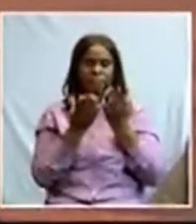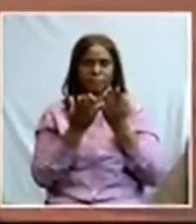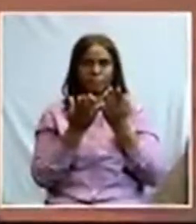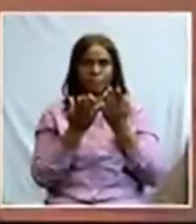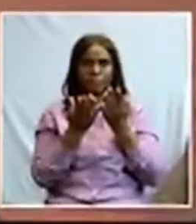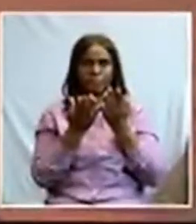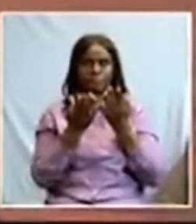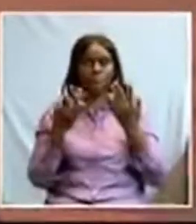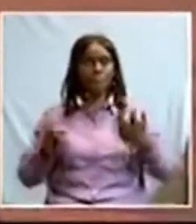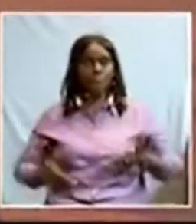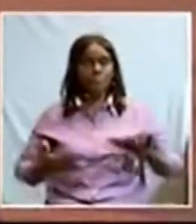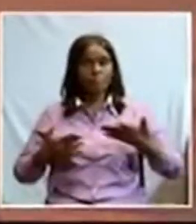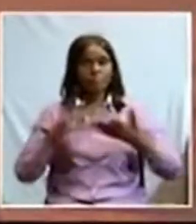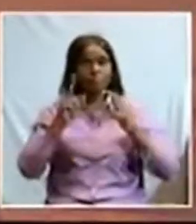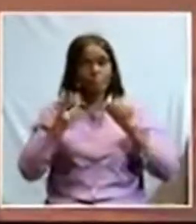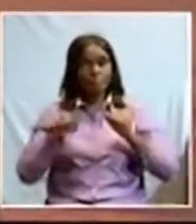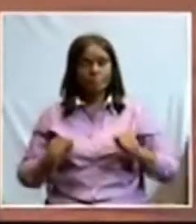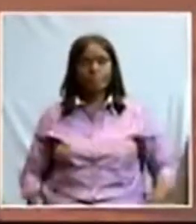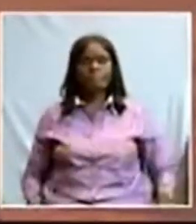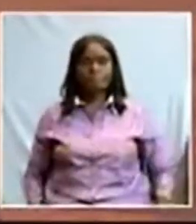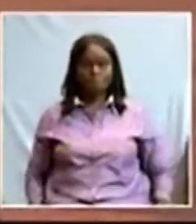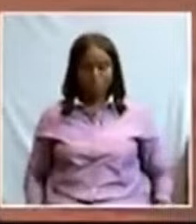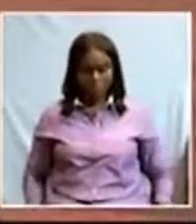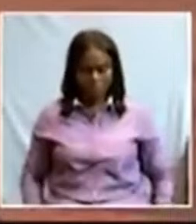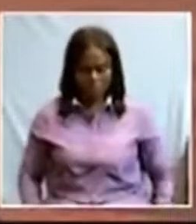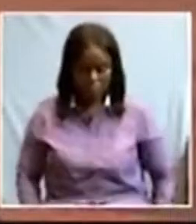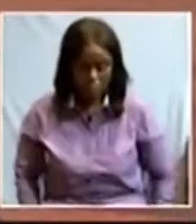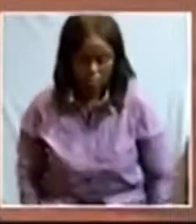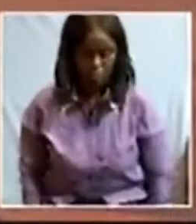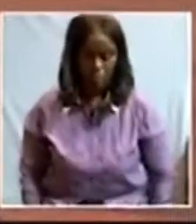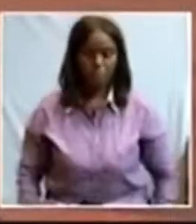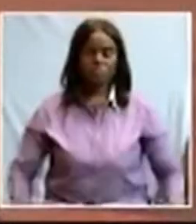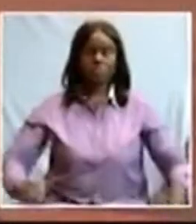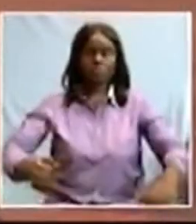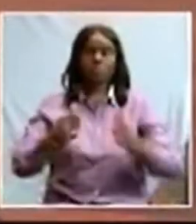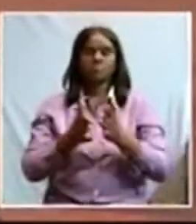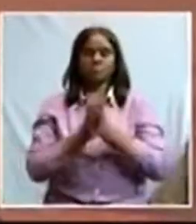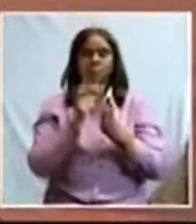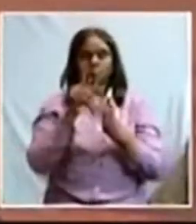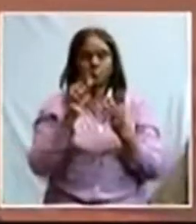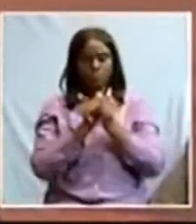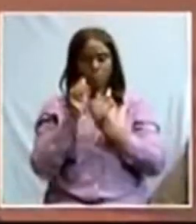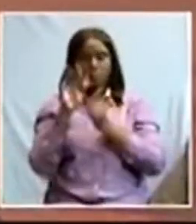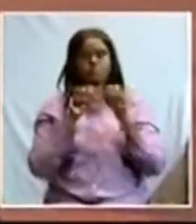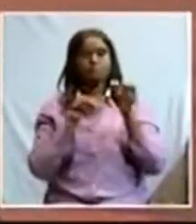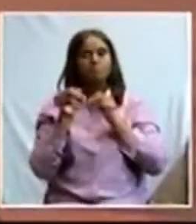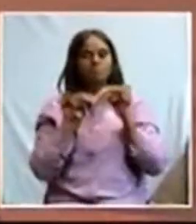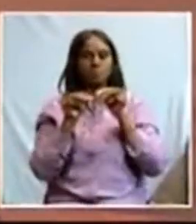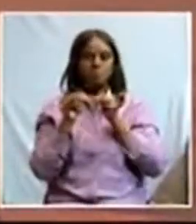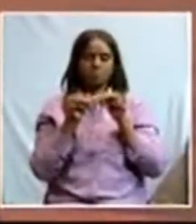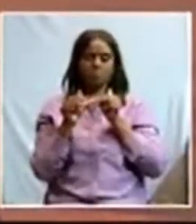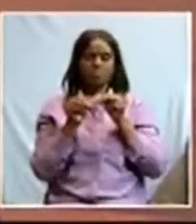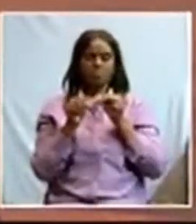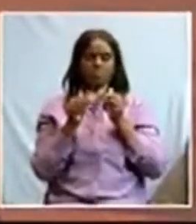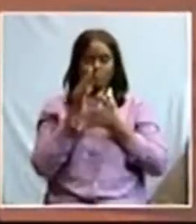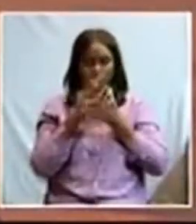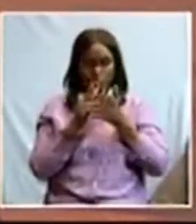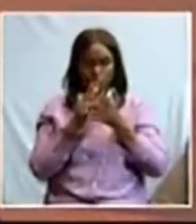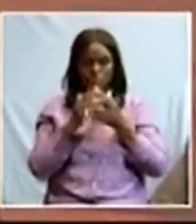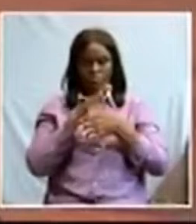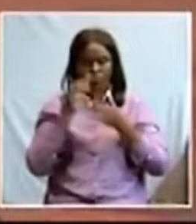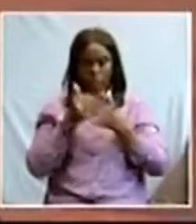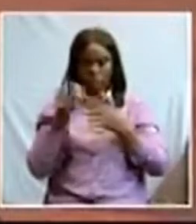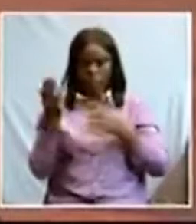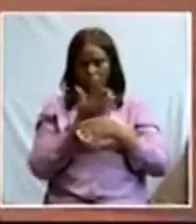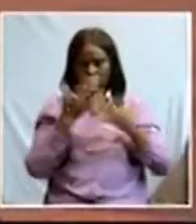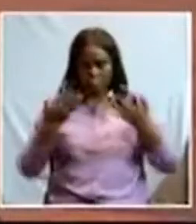Would you be happy? Now I ask you as principal officer and your management, would all of you